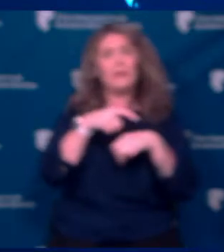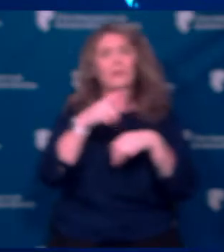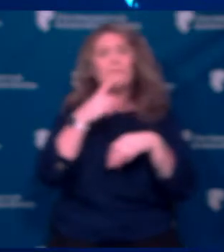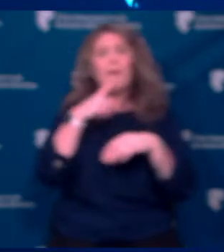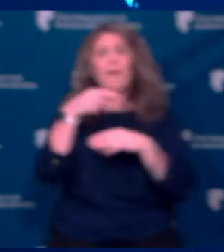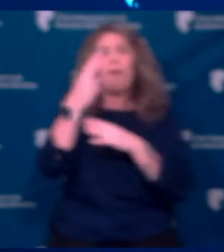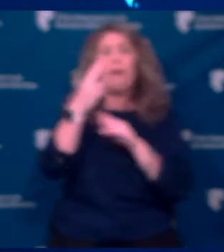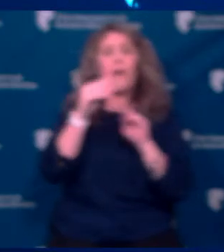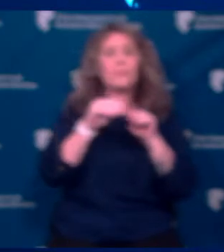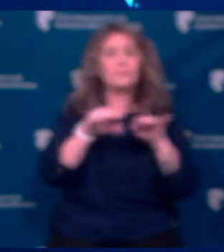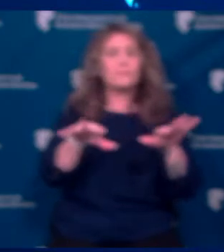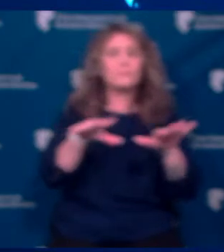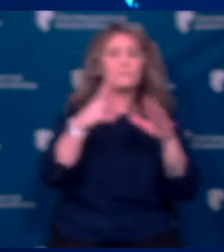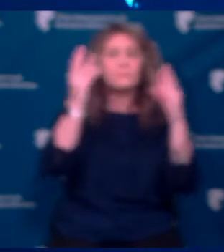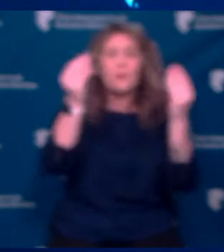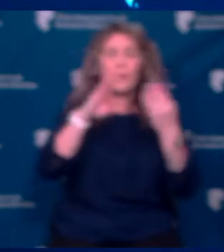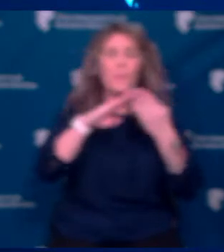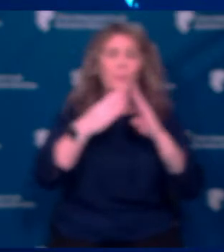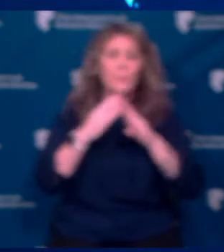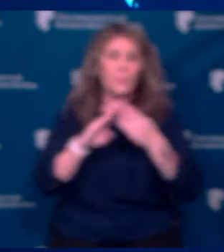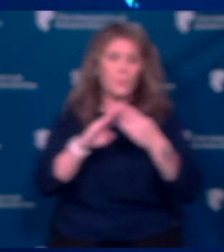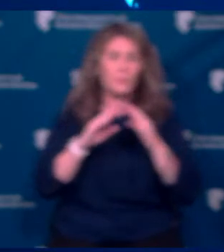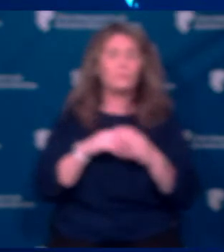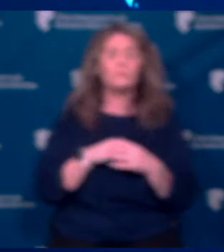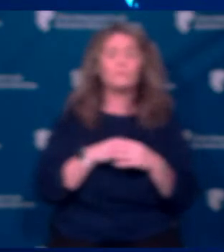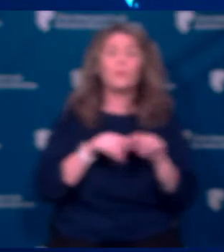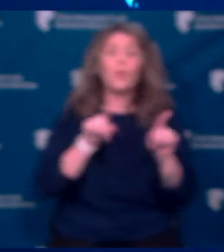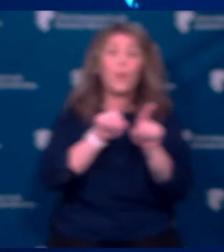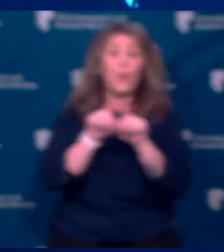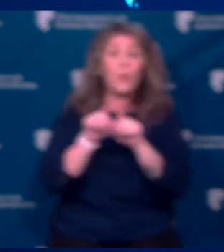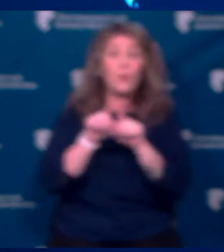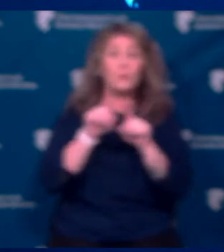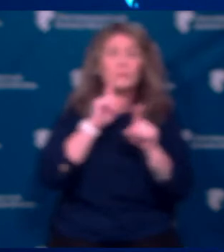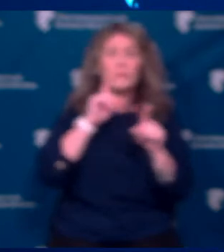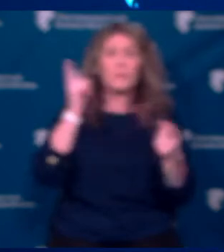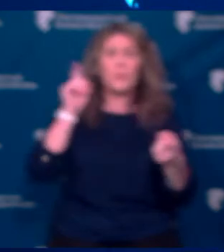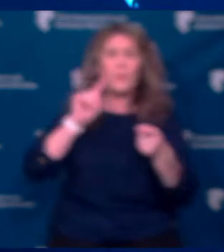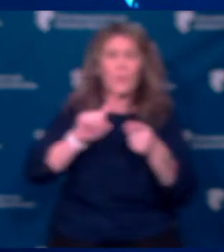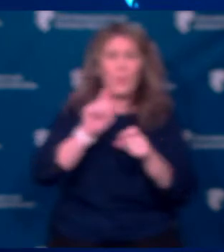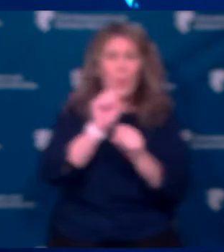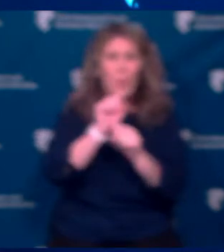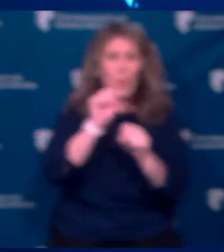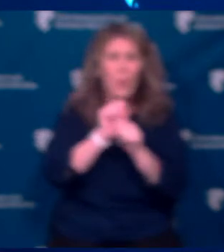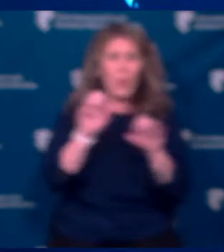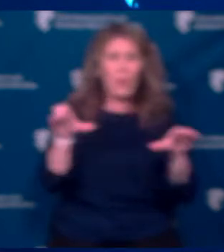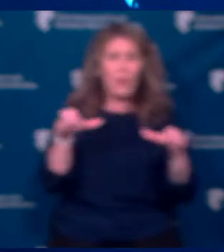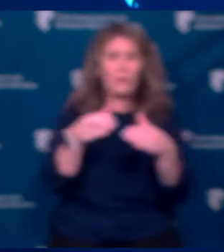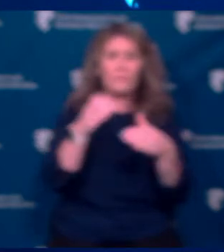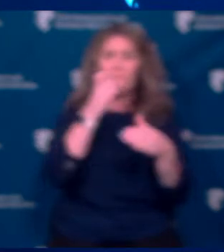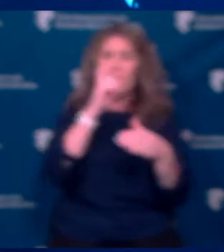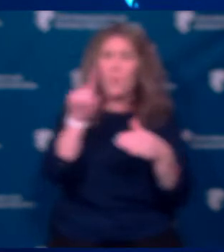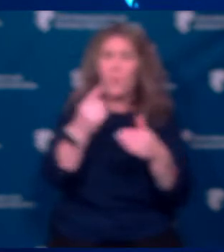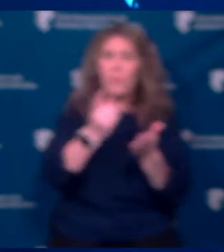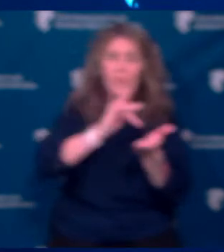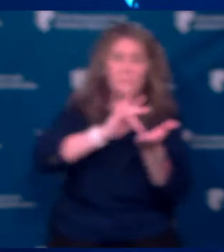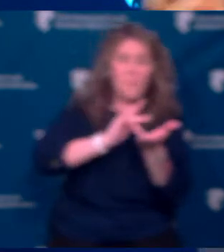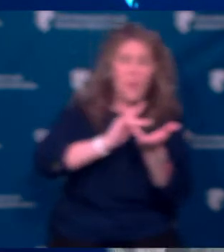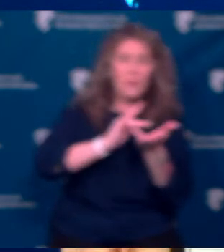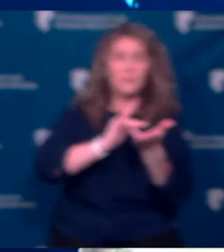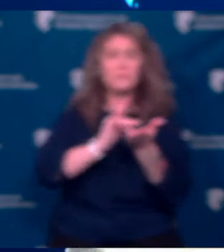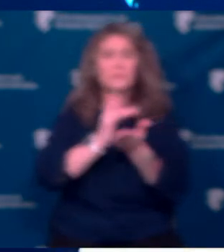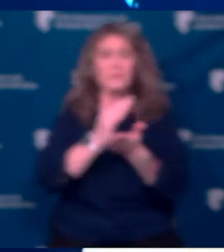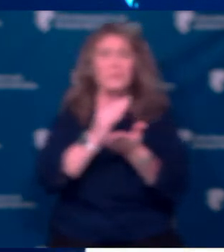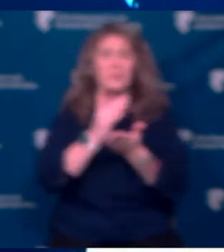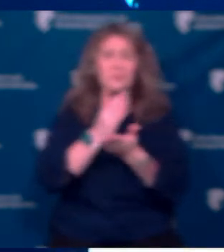transmission within the community and the depletion of our workforces, not only in medicine, but throughout everything. We ordered a piece of